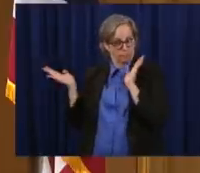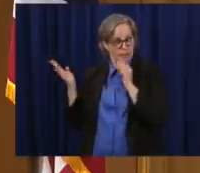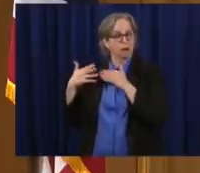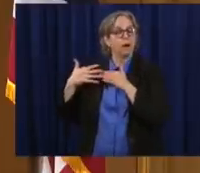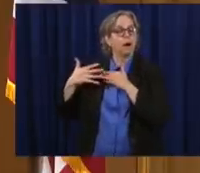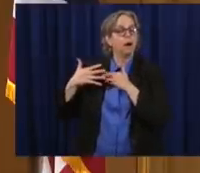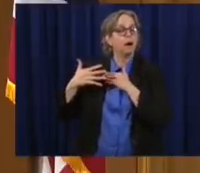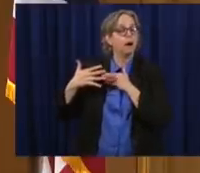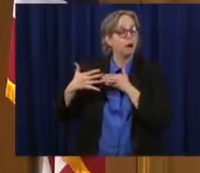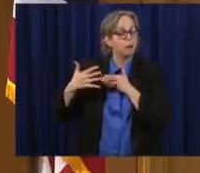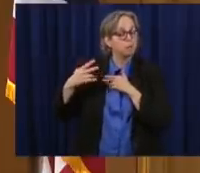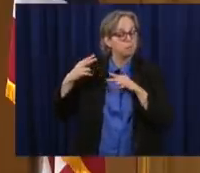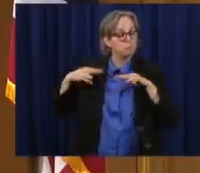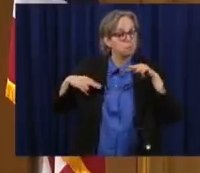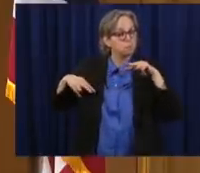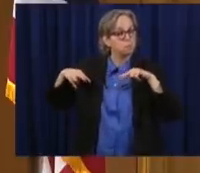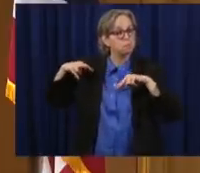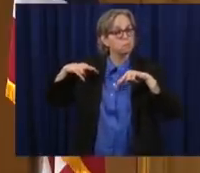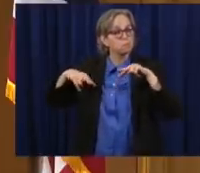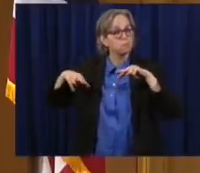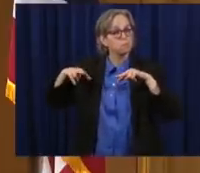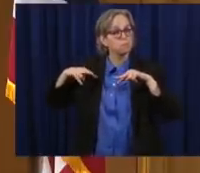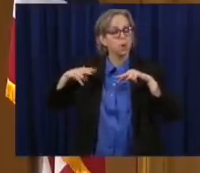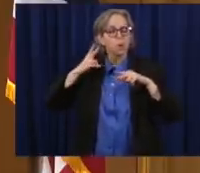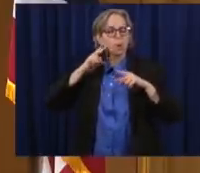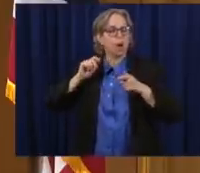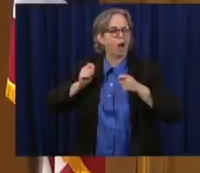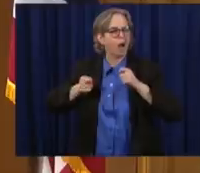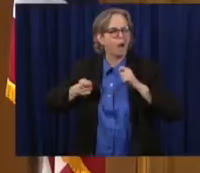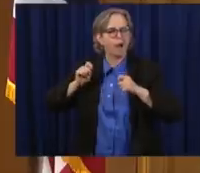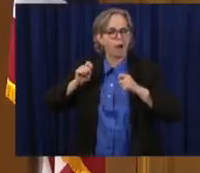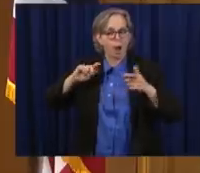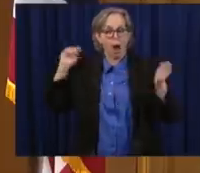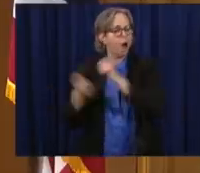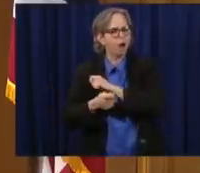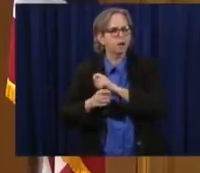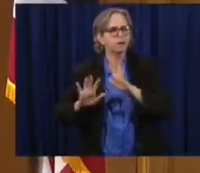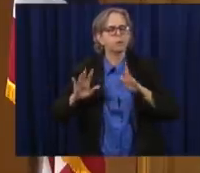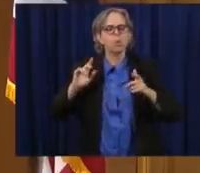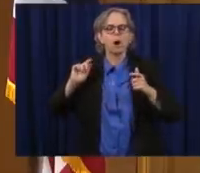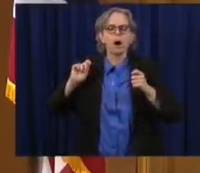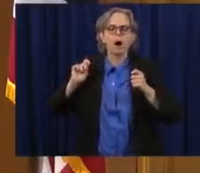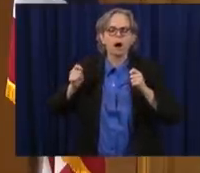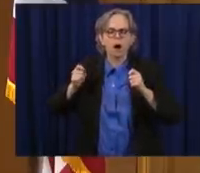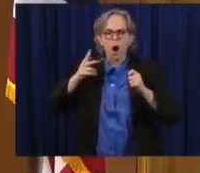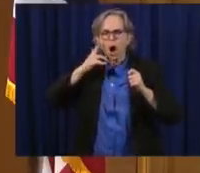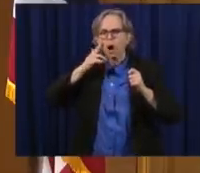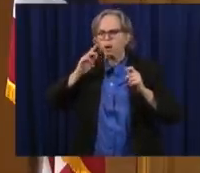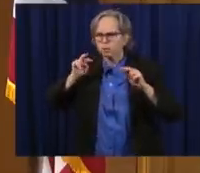things will change some, but the essential reality of the fact that